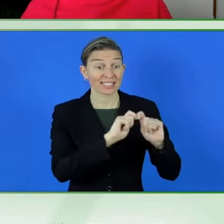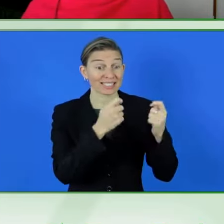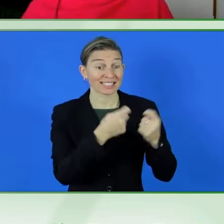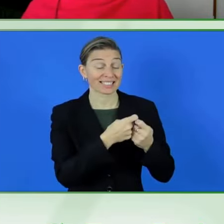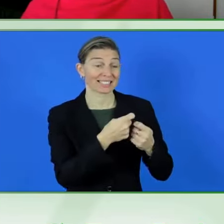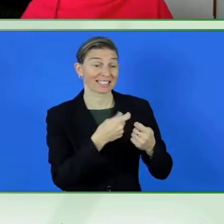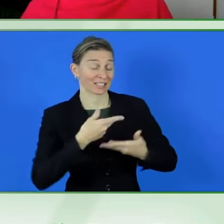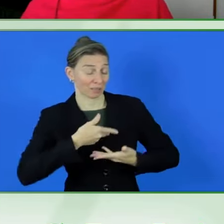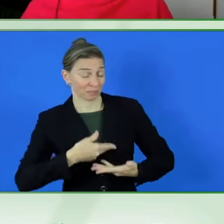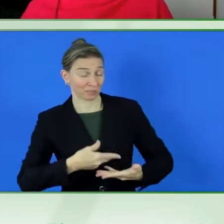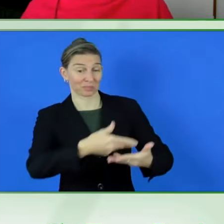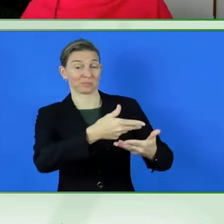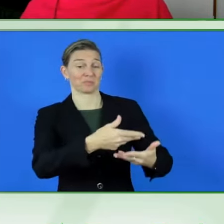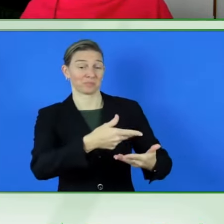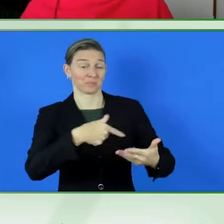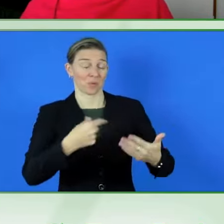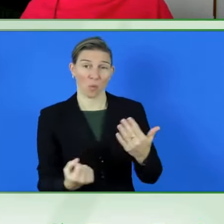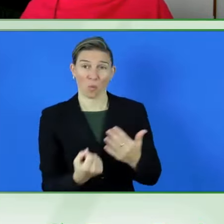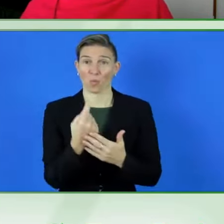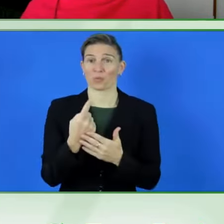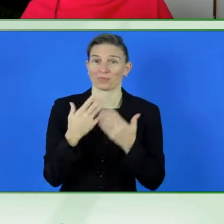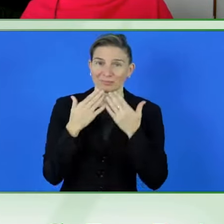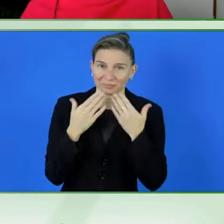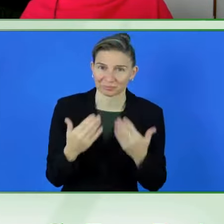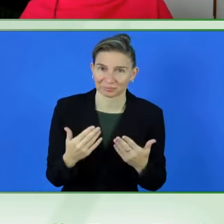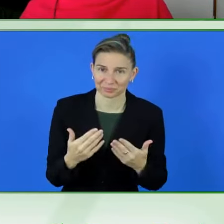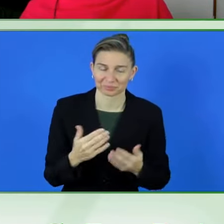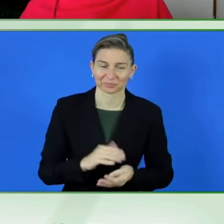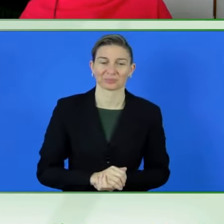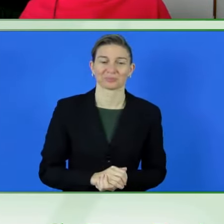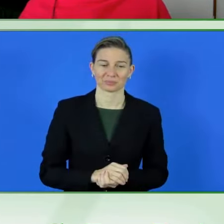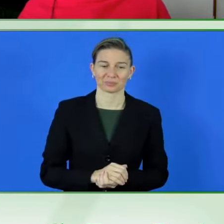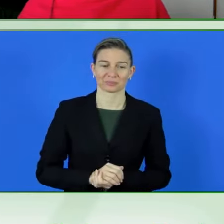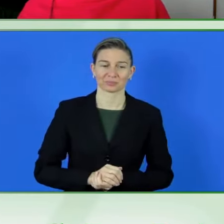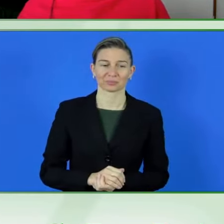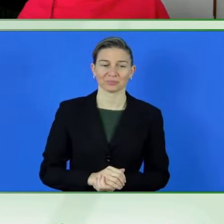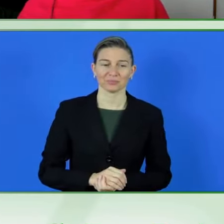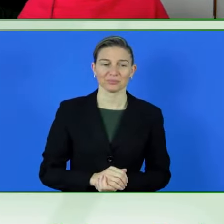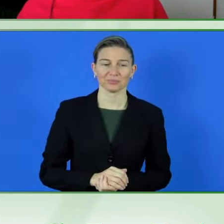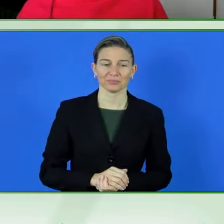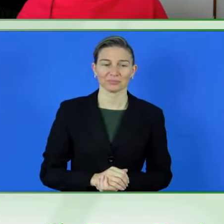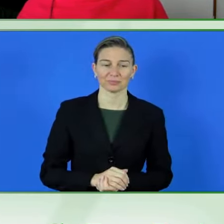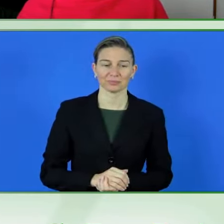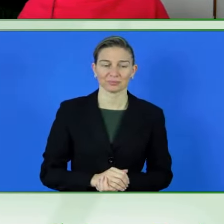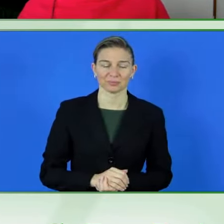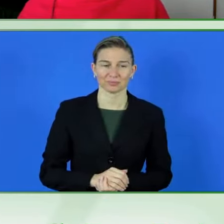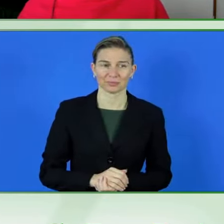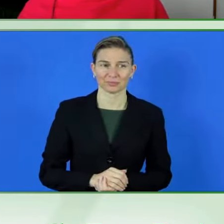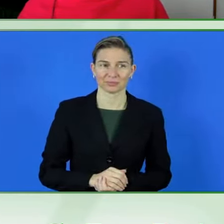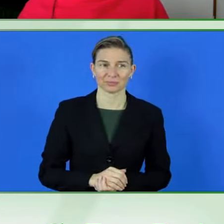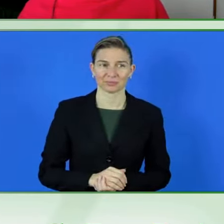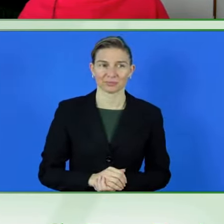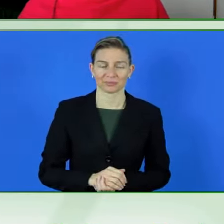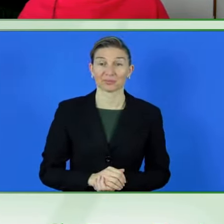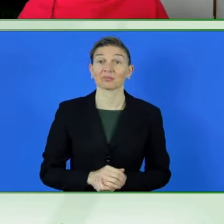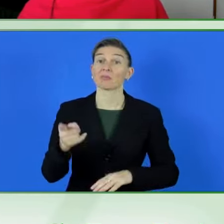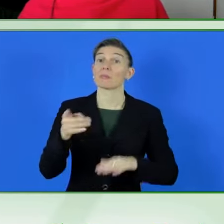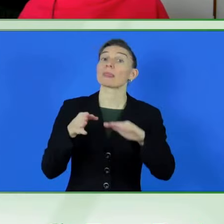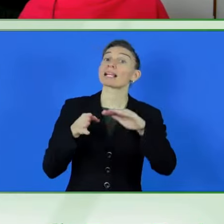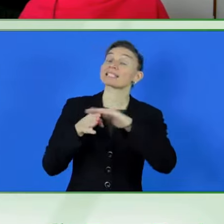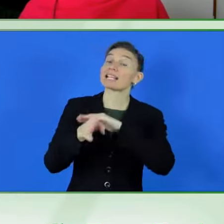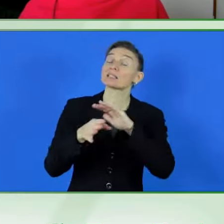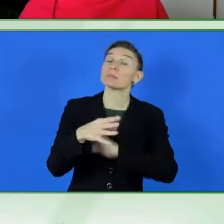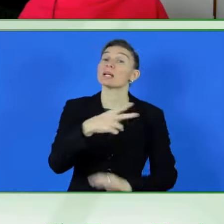can start with presentation. The Accessible Zagreb service is a